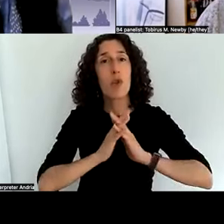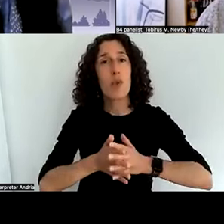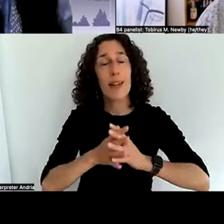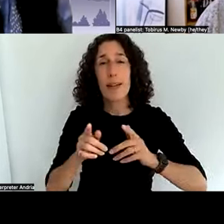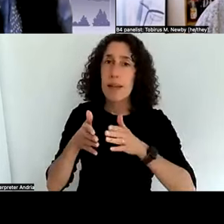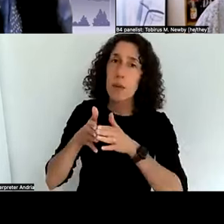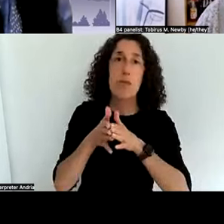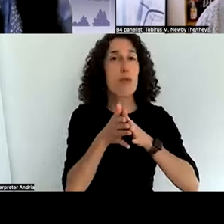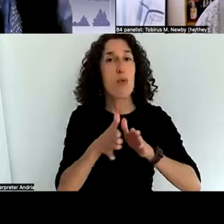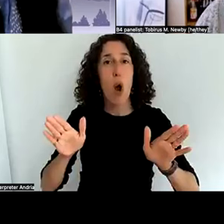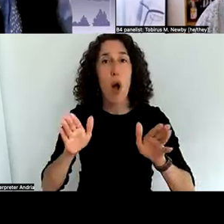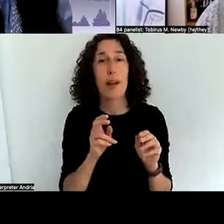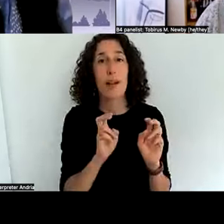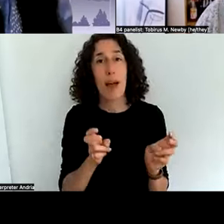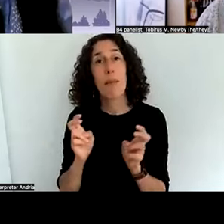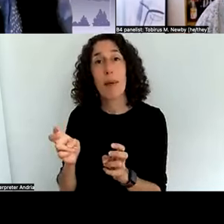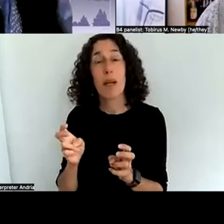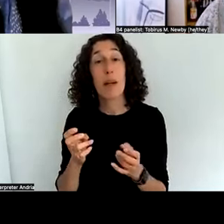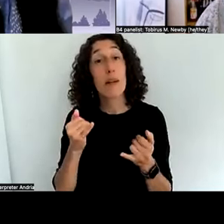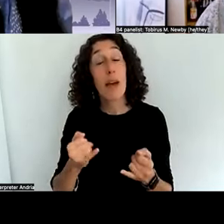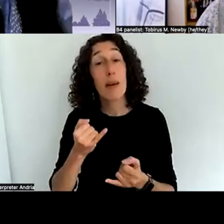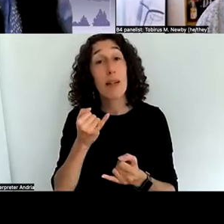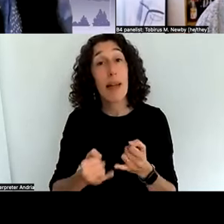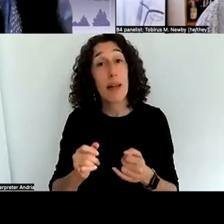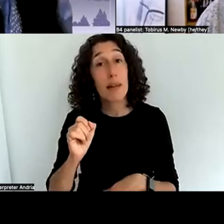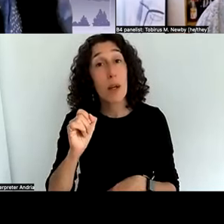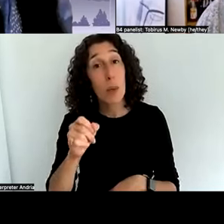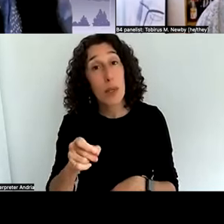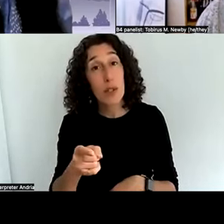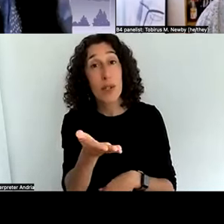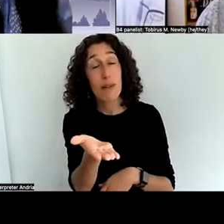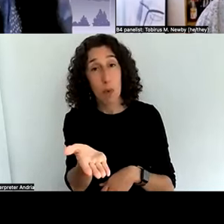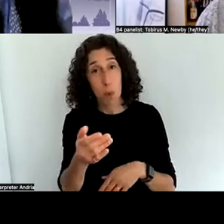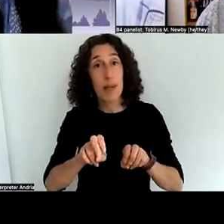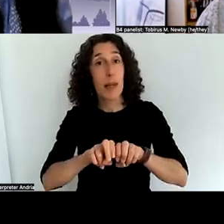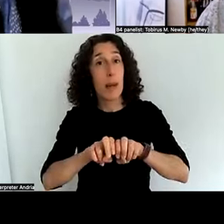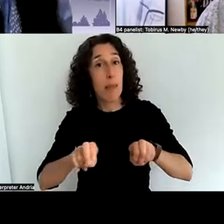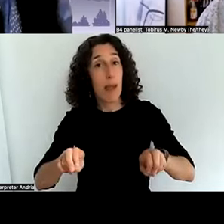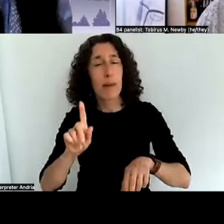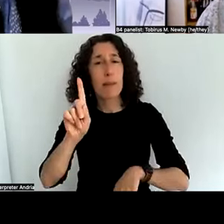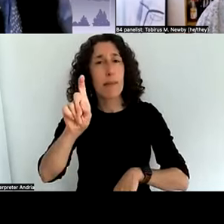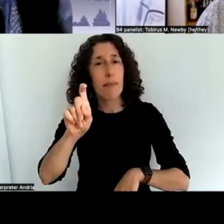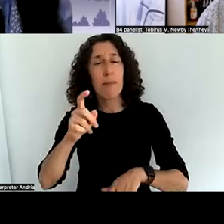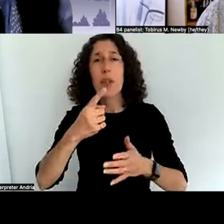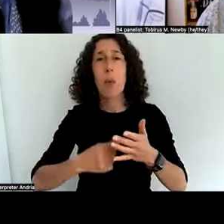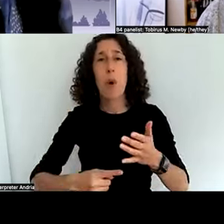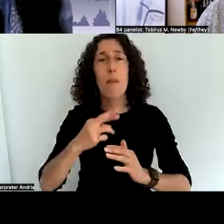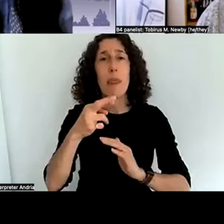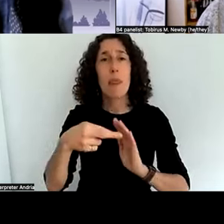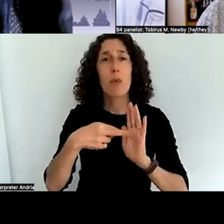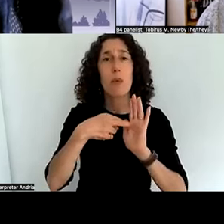our last question for our panelists, which is such an important part, which is, what role does prevention play as we think